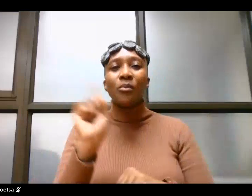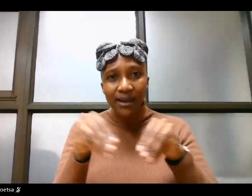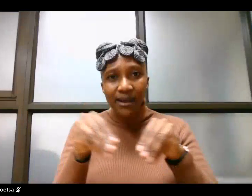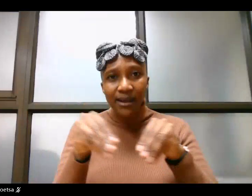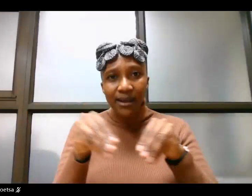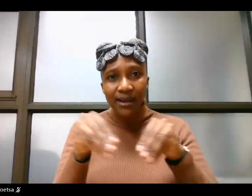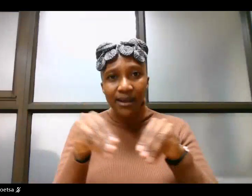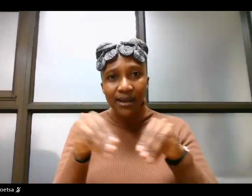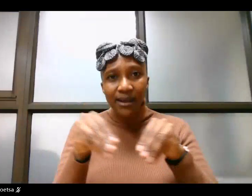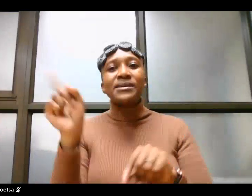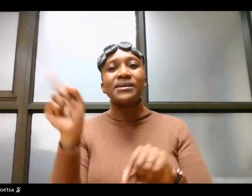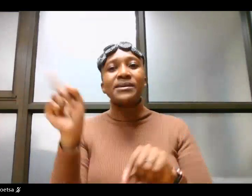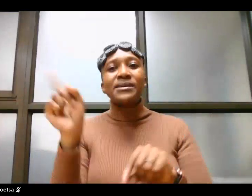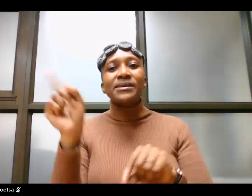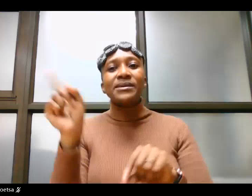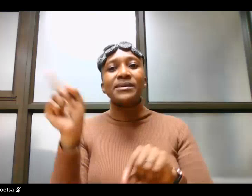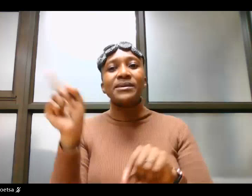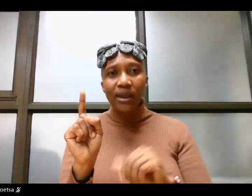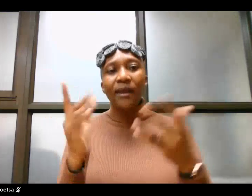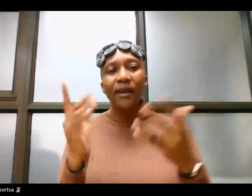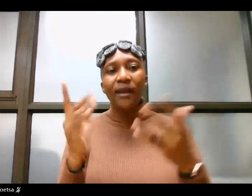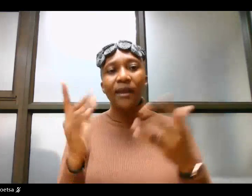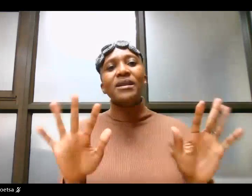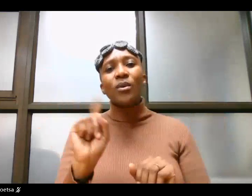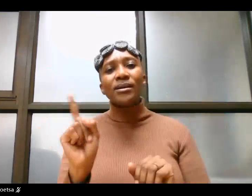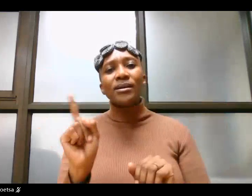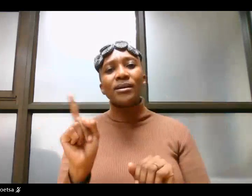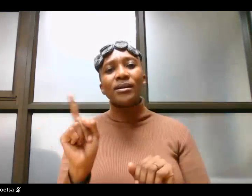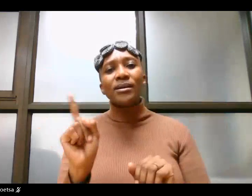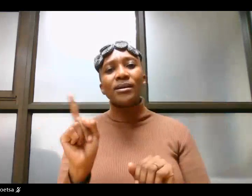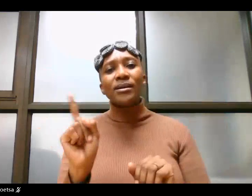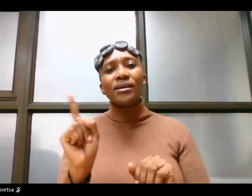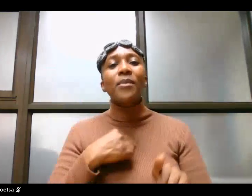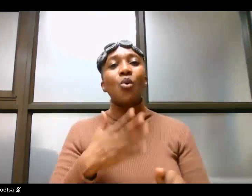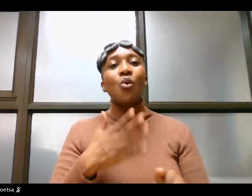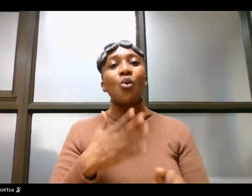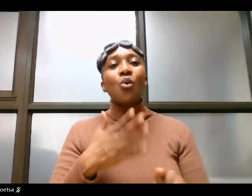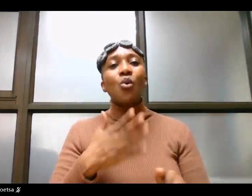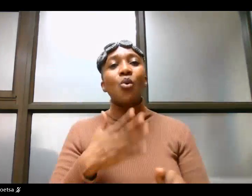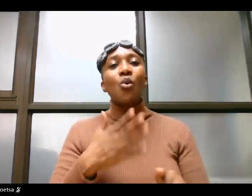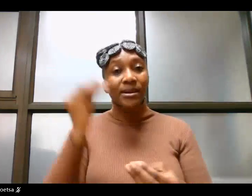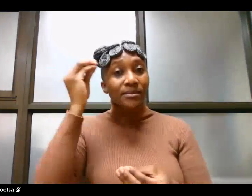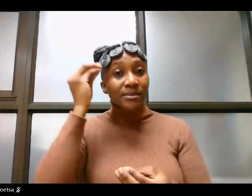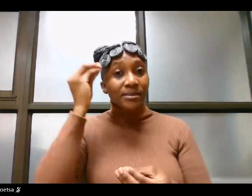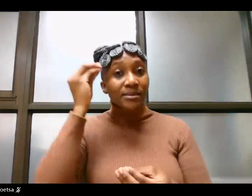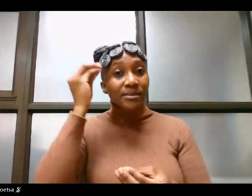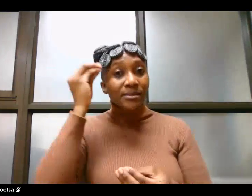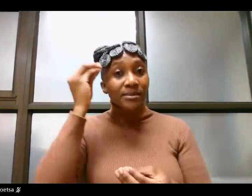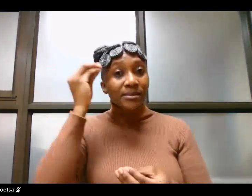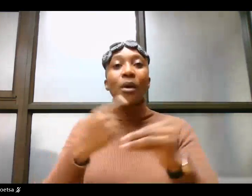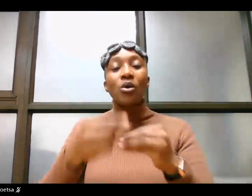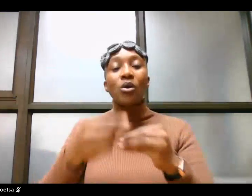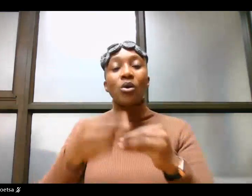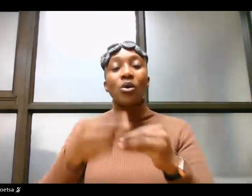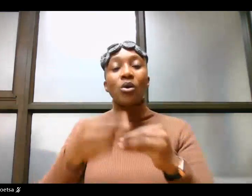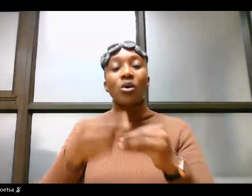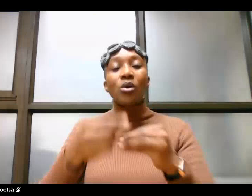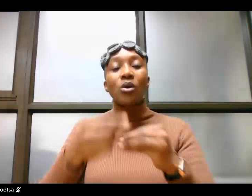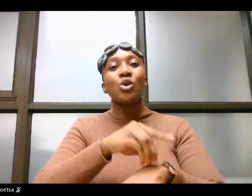what I want to say, and what I want to add to what Unato was saying is that what Dr. Carissa said,